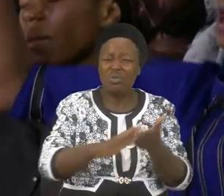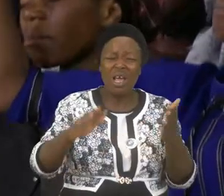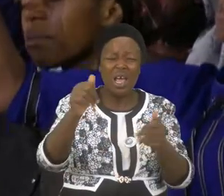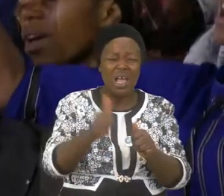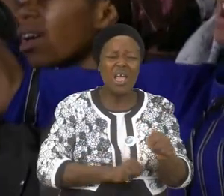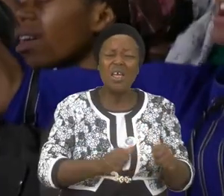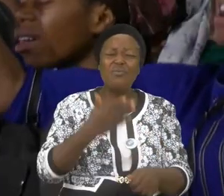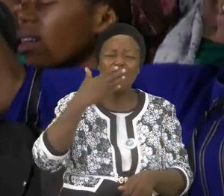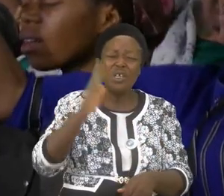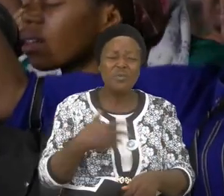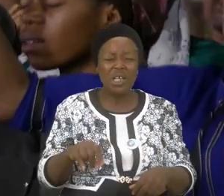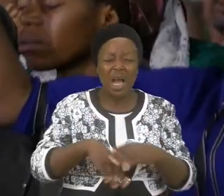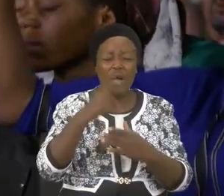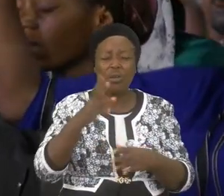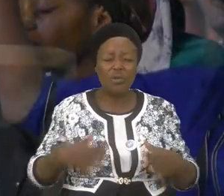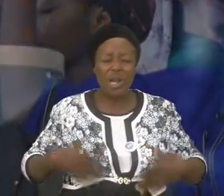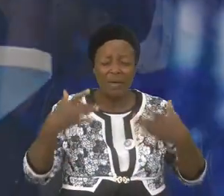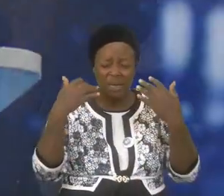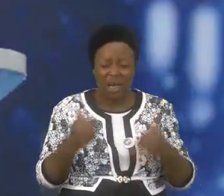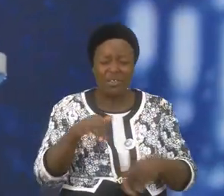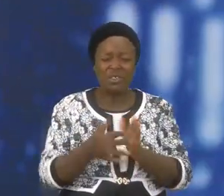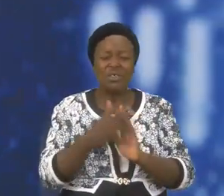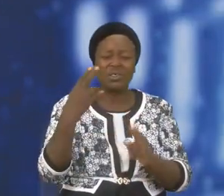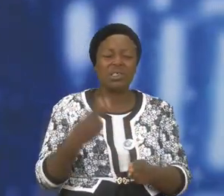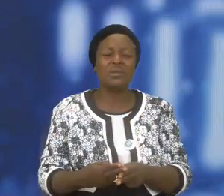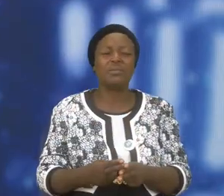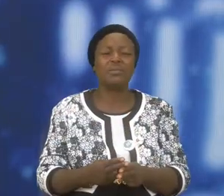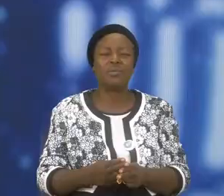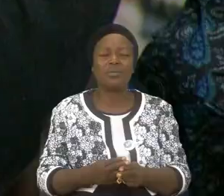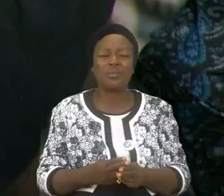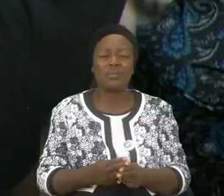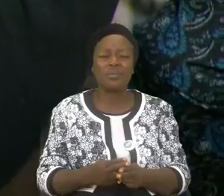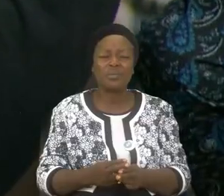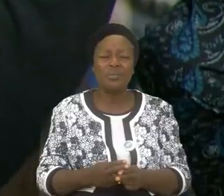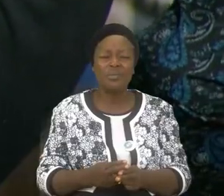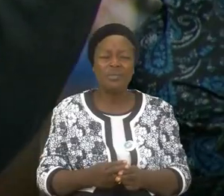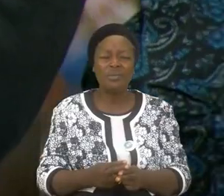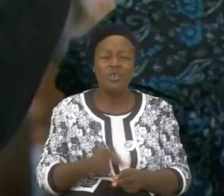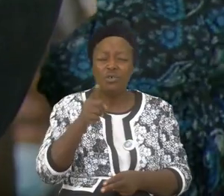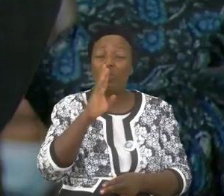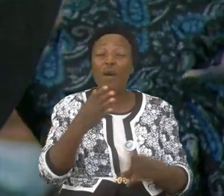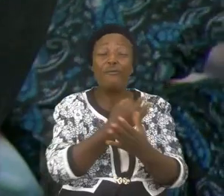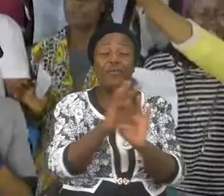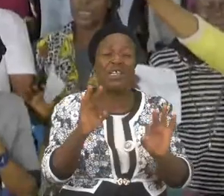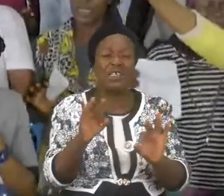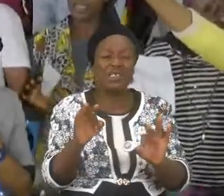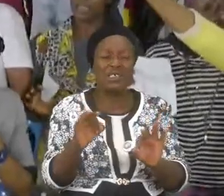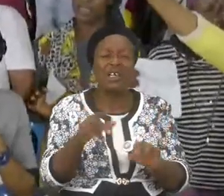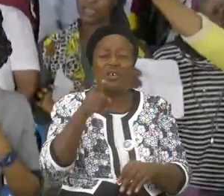name. You're free. You are healed. You are